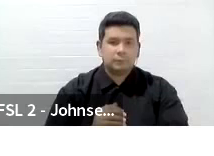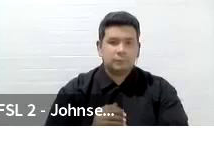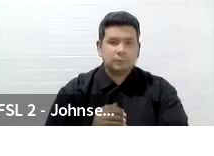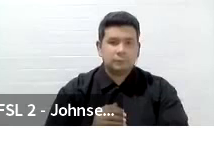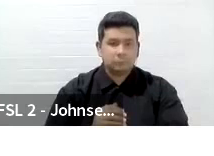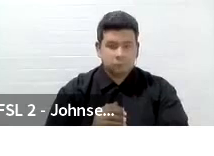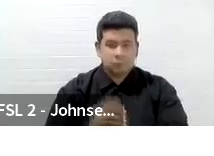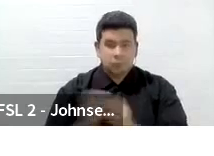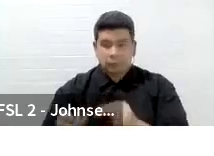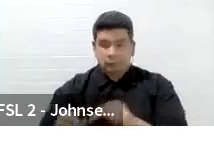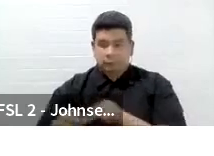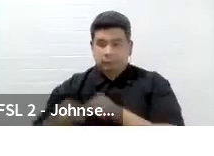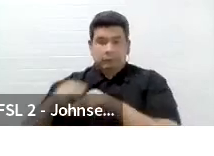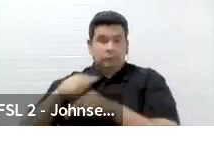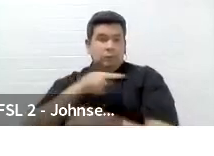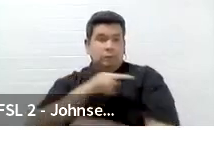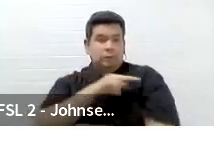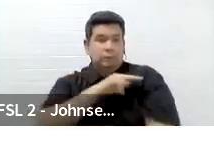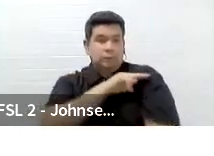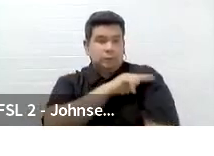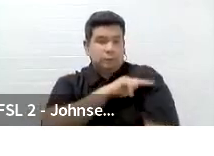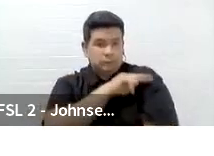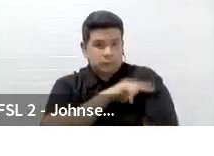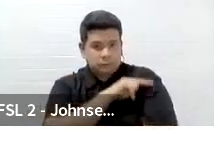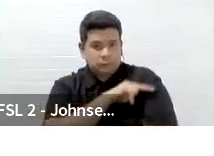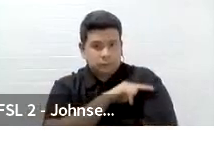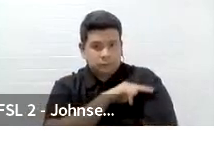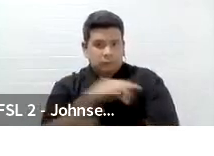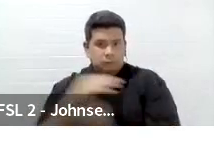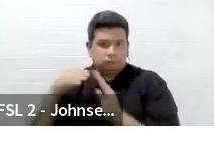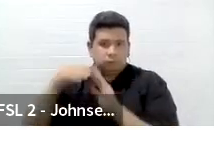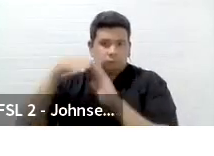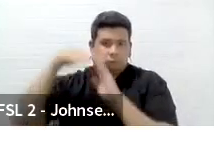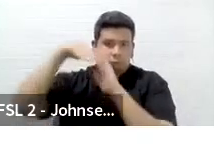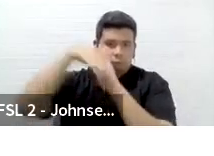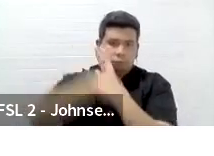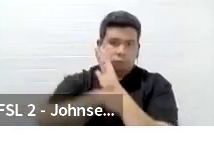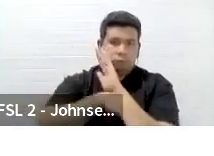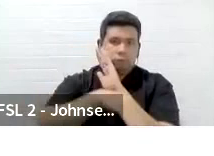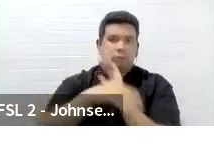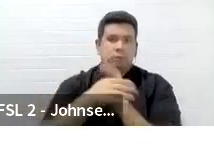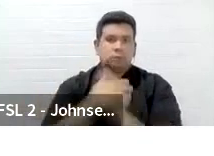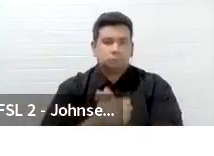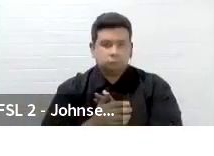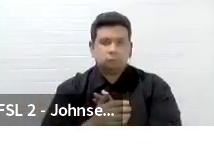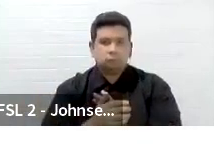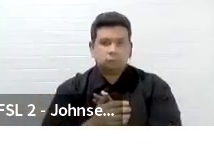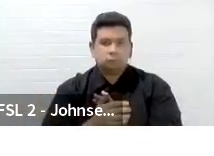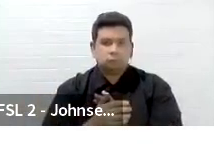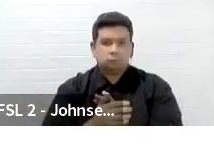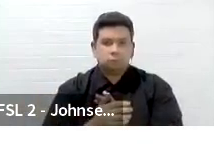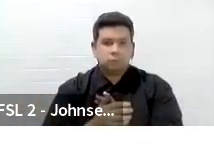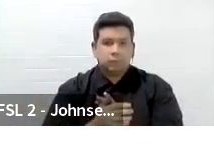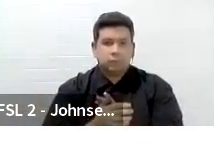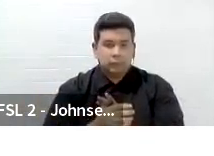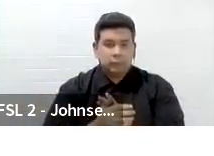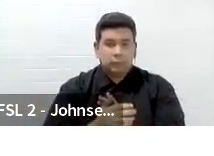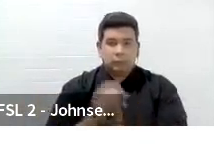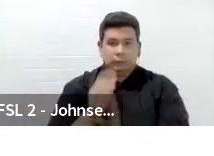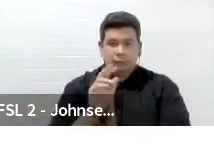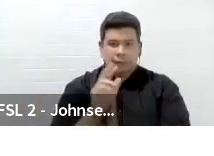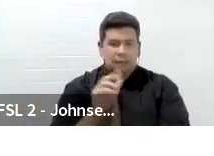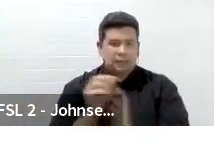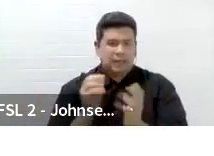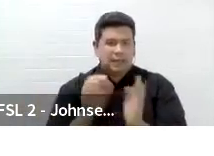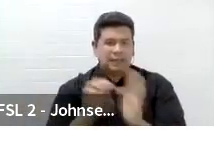declined from over 1 million in 2019 to only over 300,000 in 2021. At